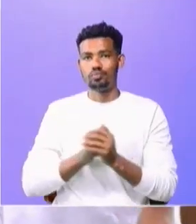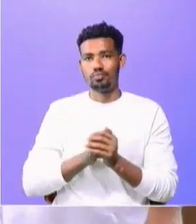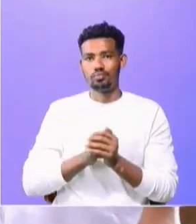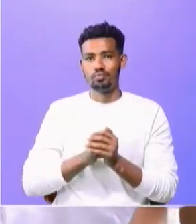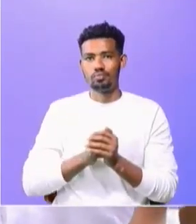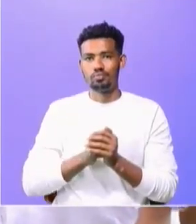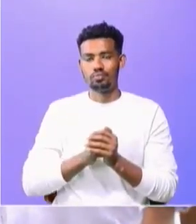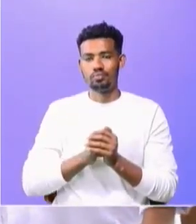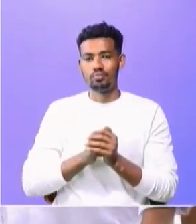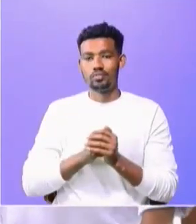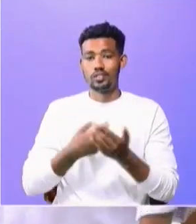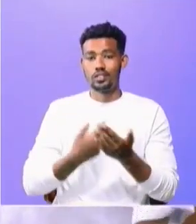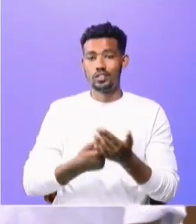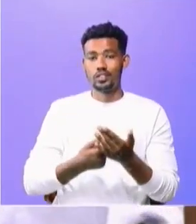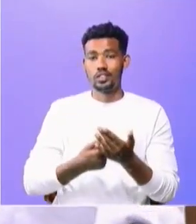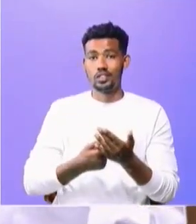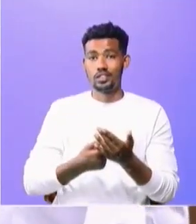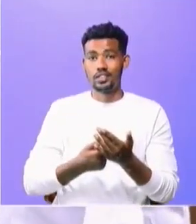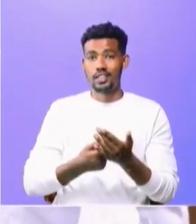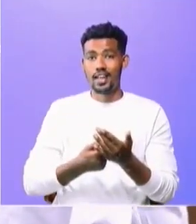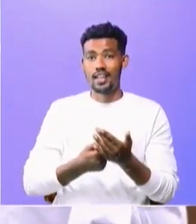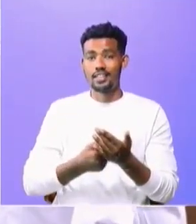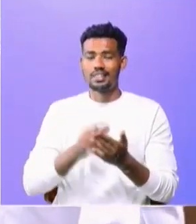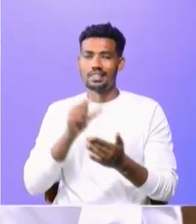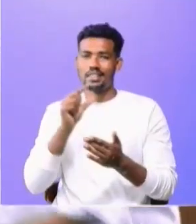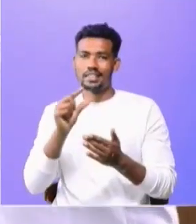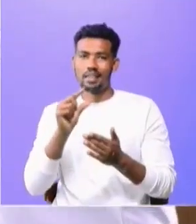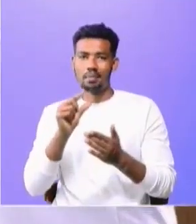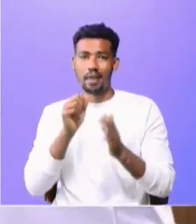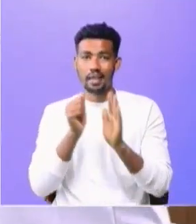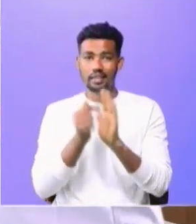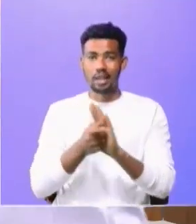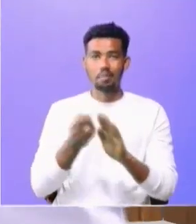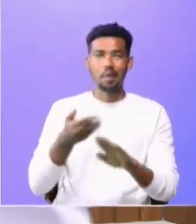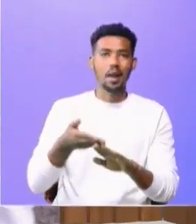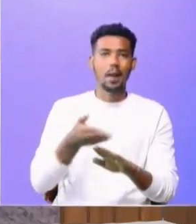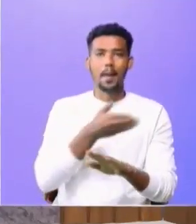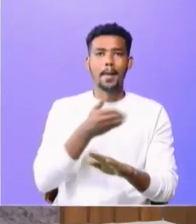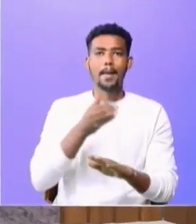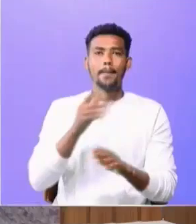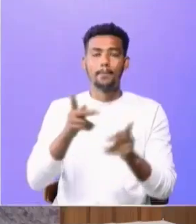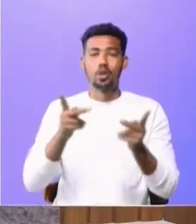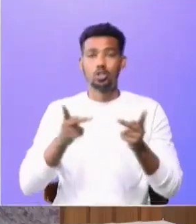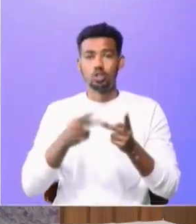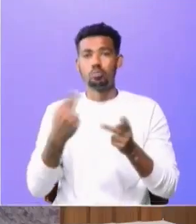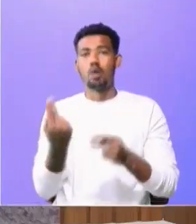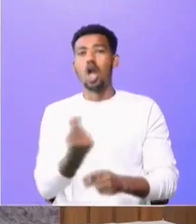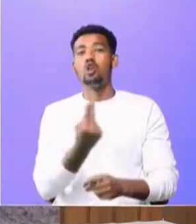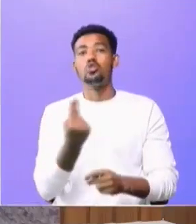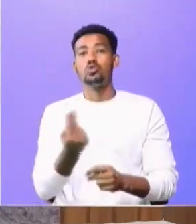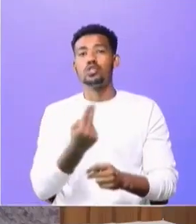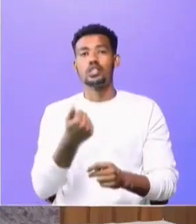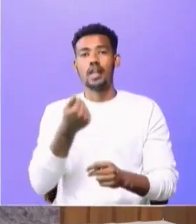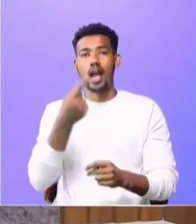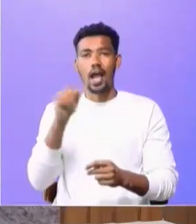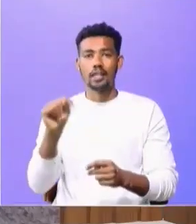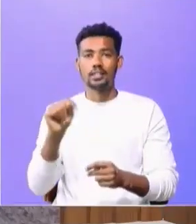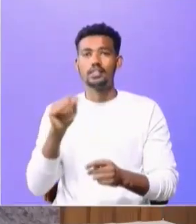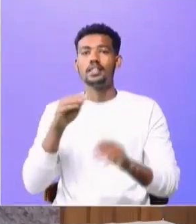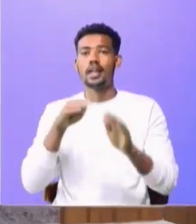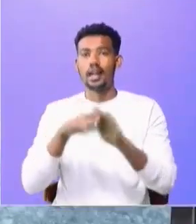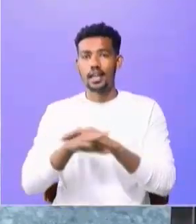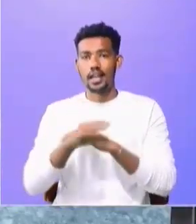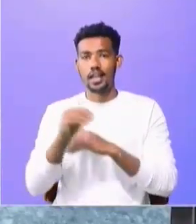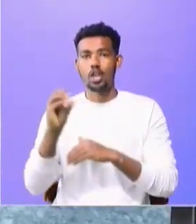in June. These are some examples of preposition by using at, in,